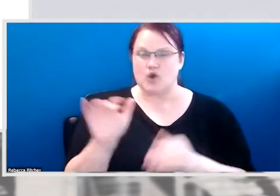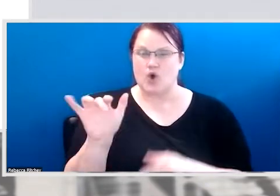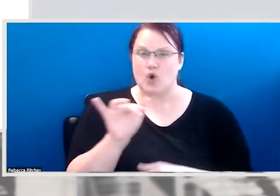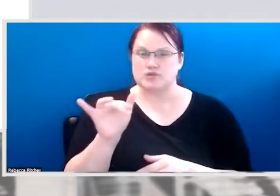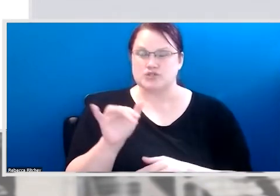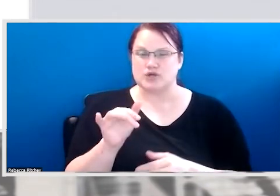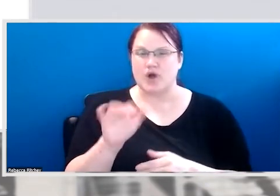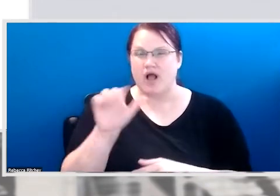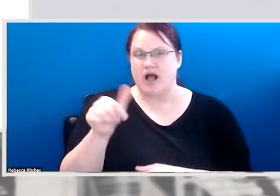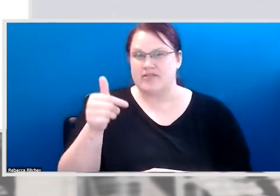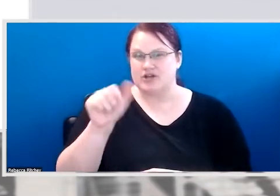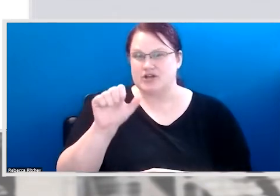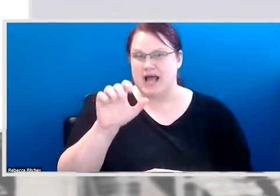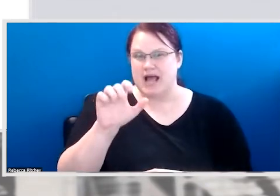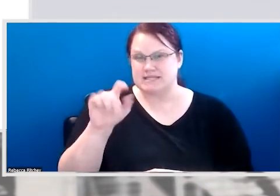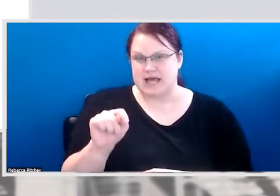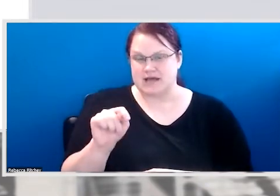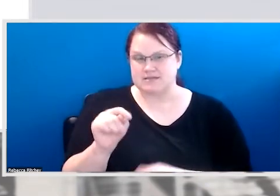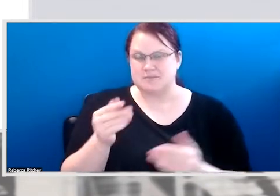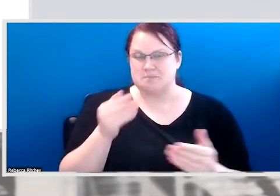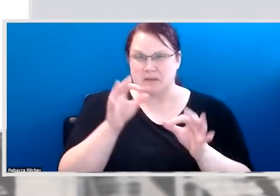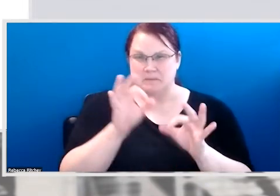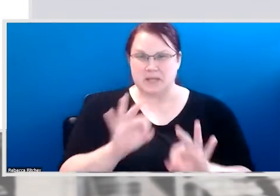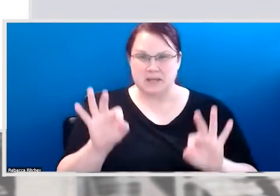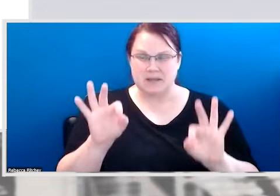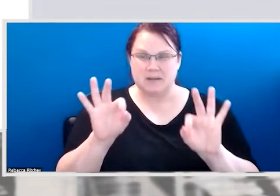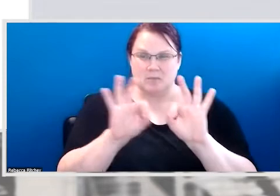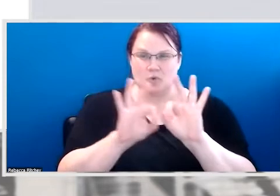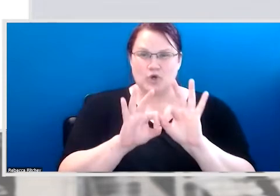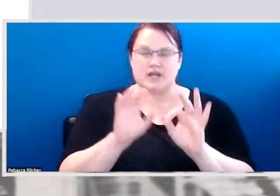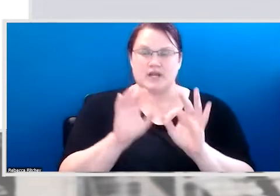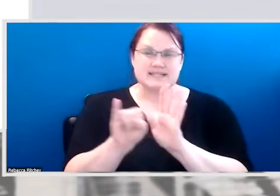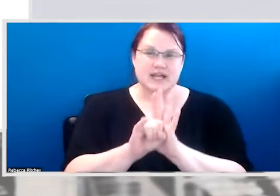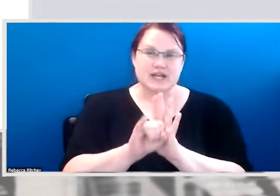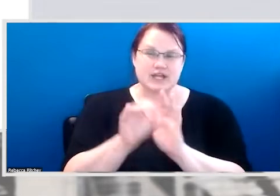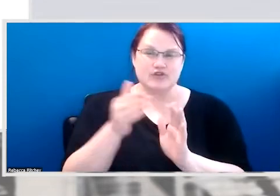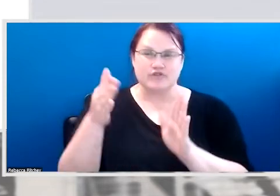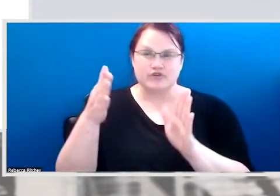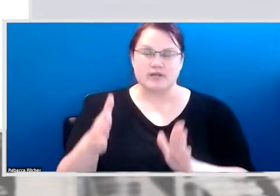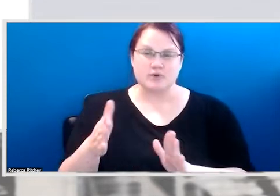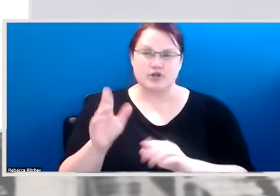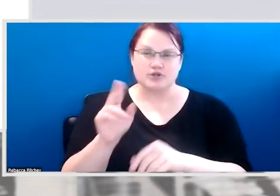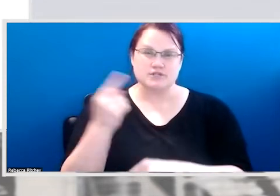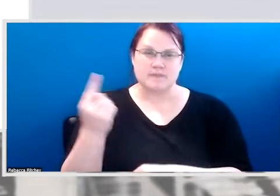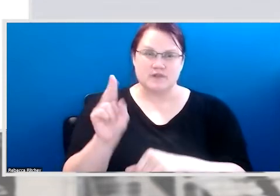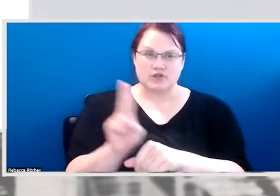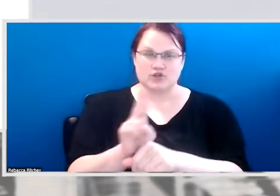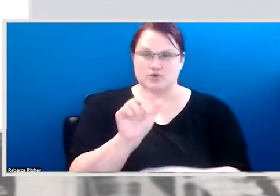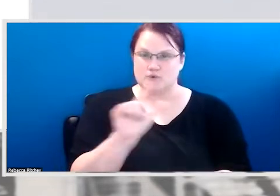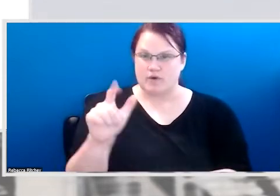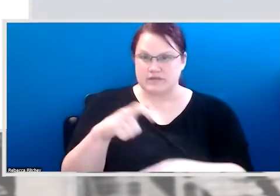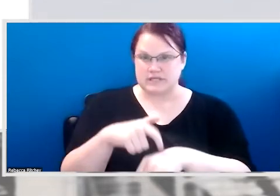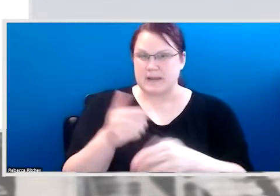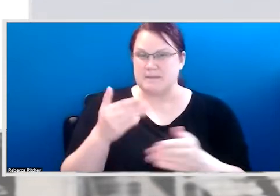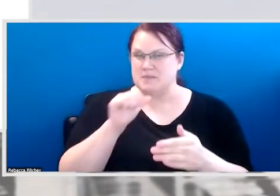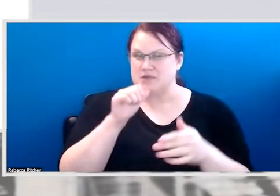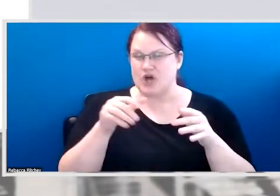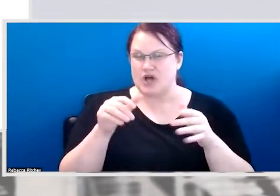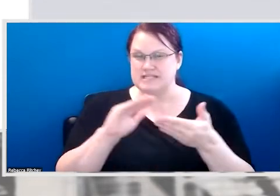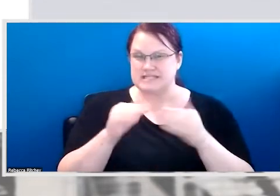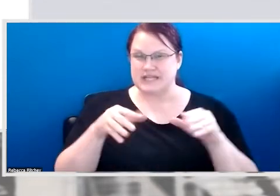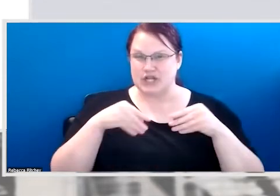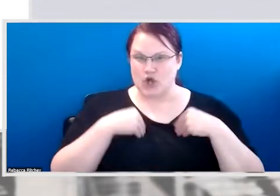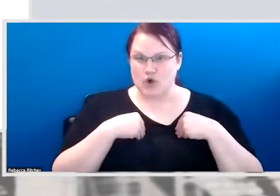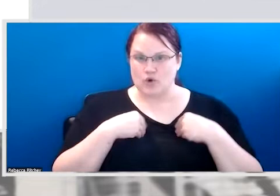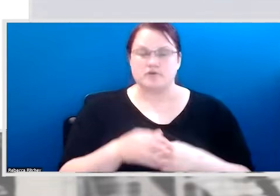that you may consider to be crucial to the identity of your neighborhood or something that you utilize all the time. They may not be city owned. So maybe you've been to